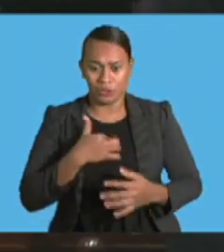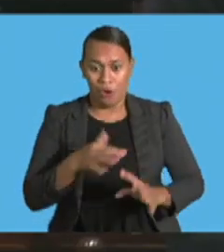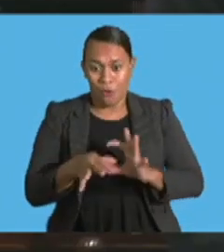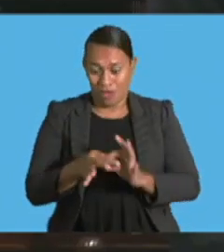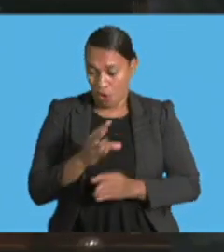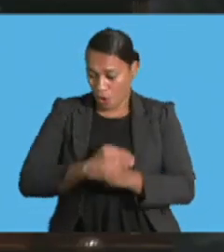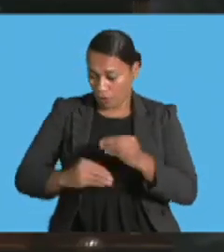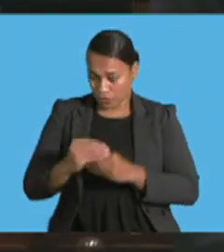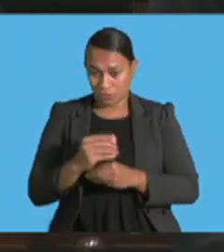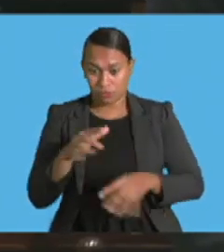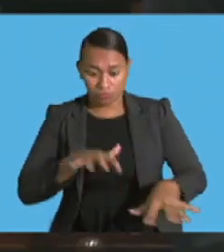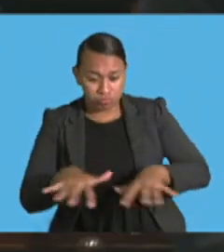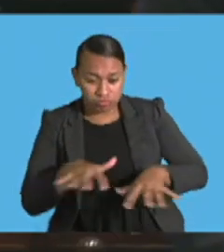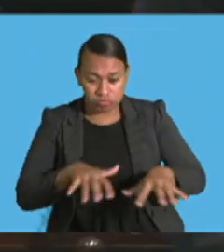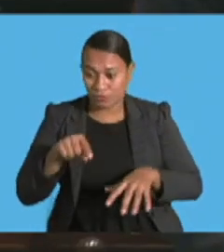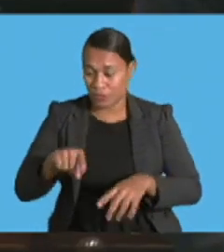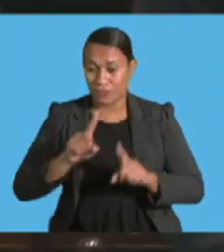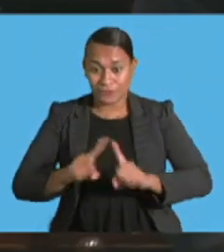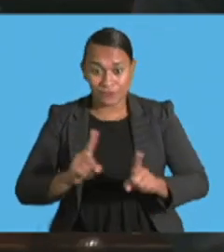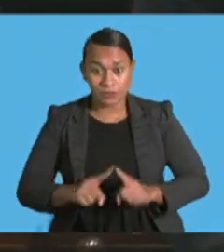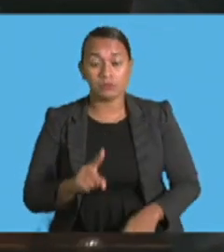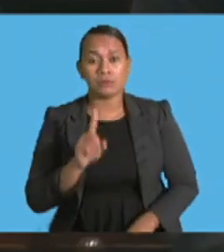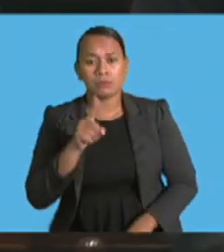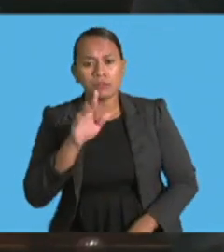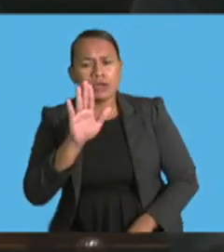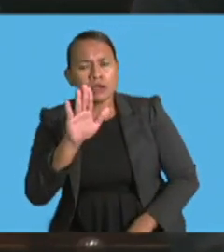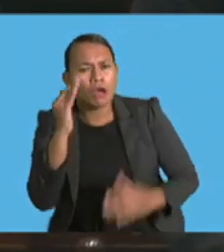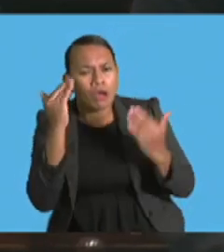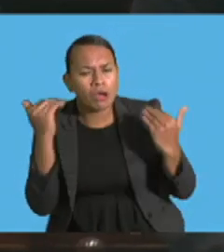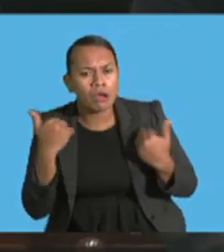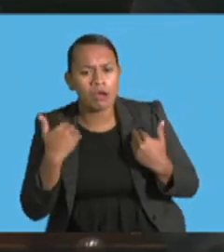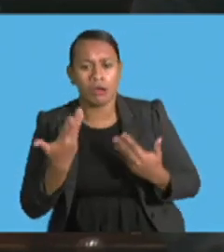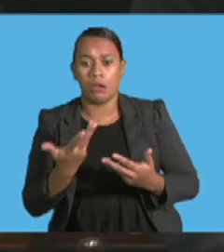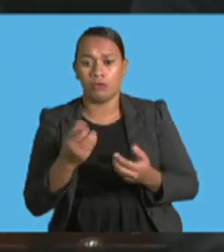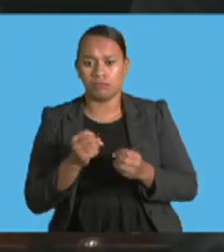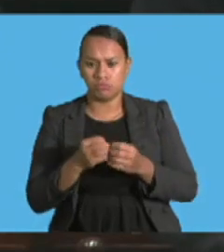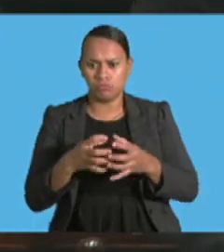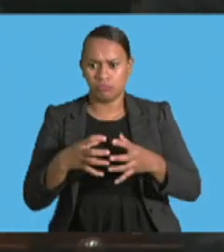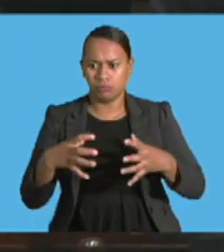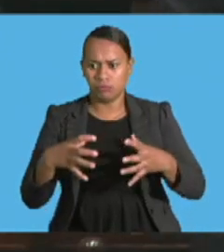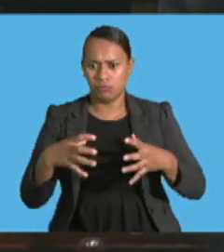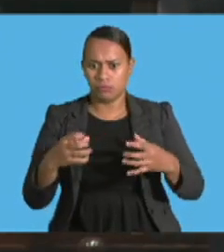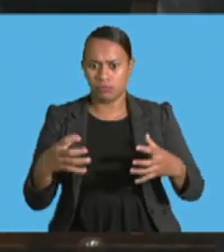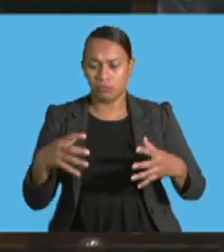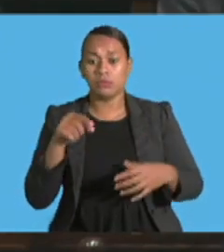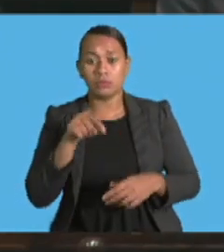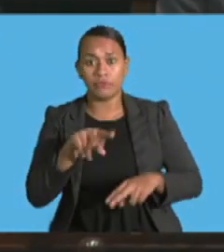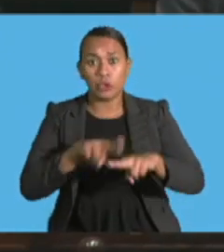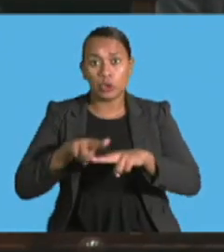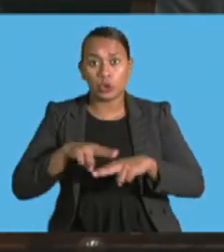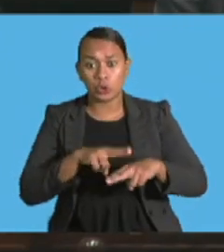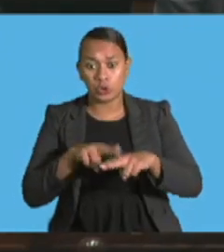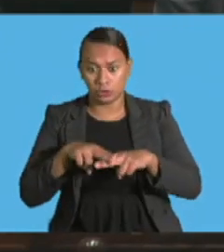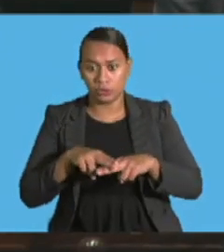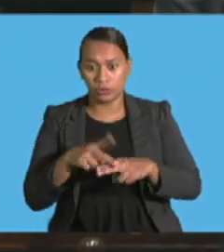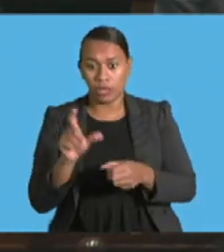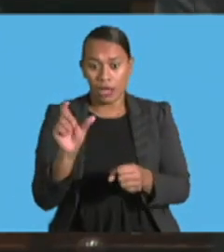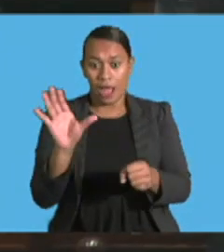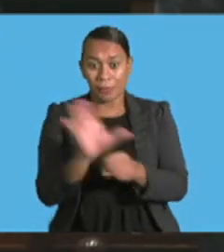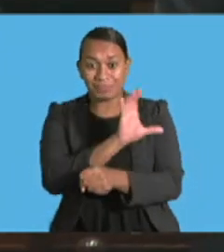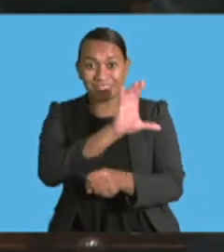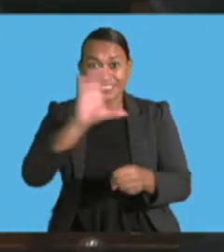Speaker, say, Fiji's growing global environment brand directly impacts our economy. Our pristine